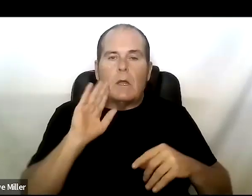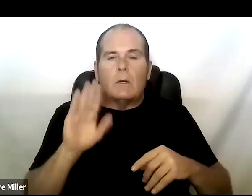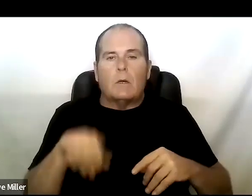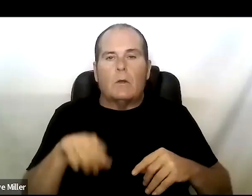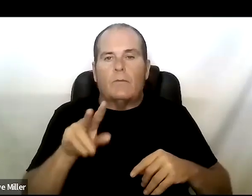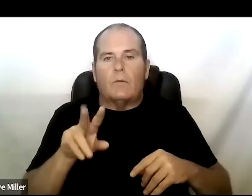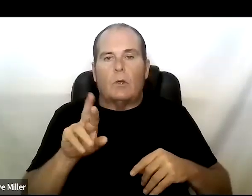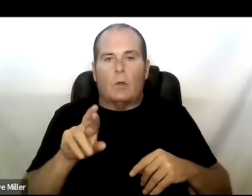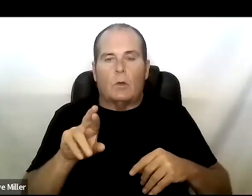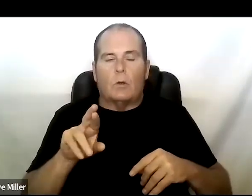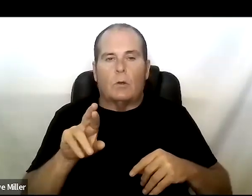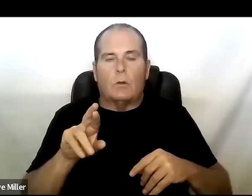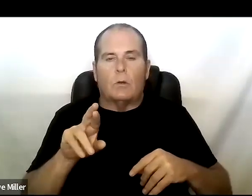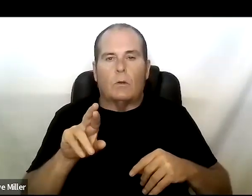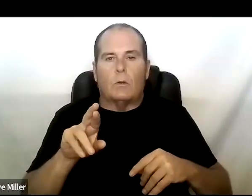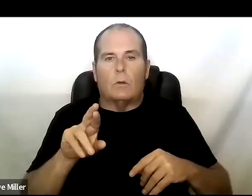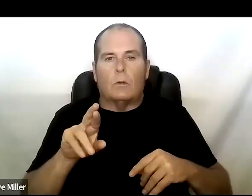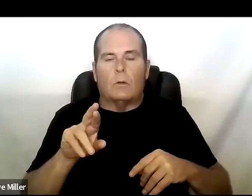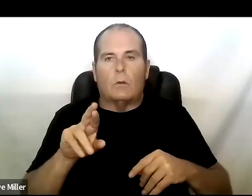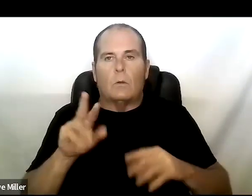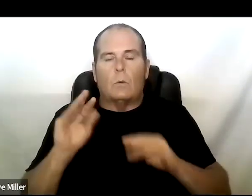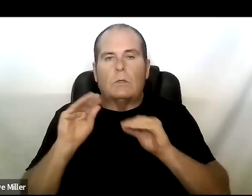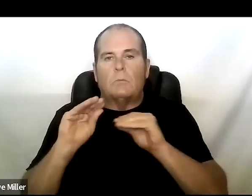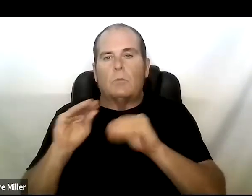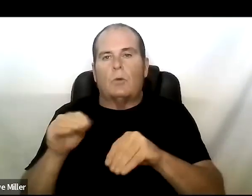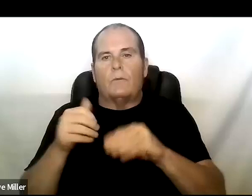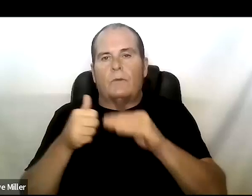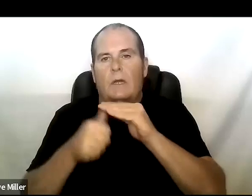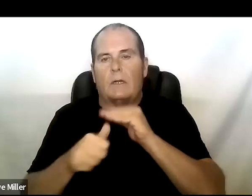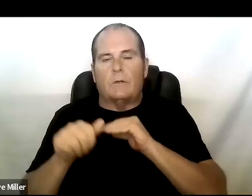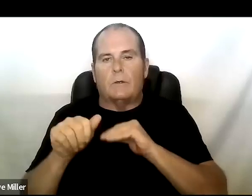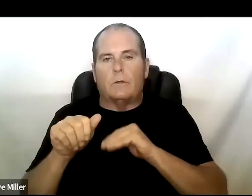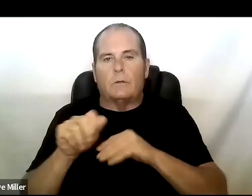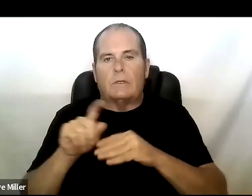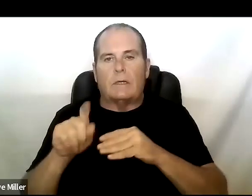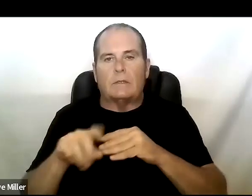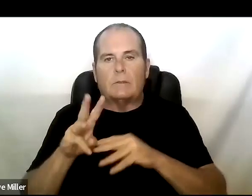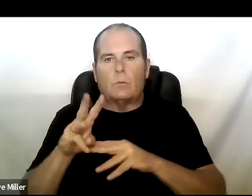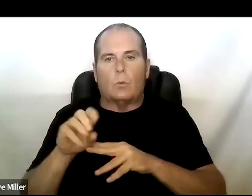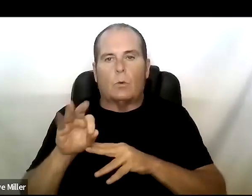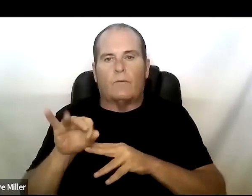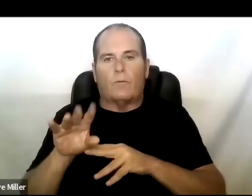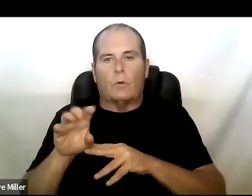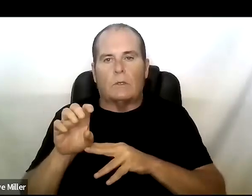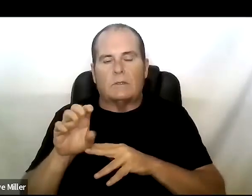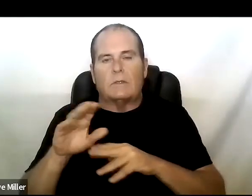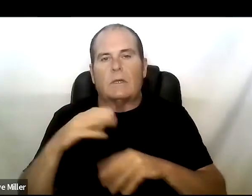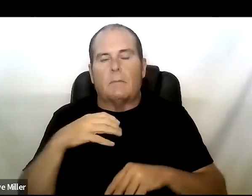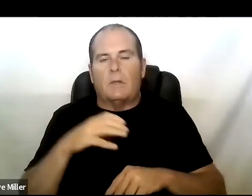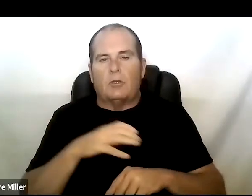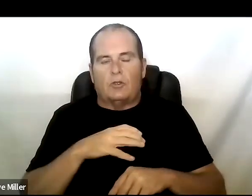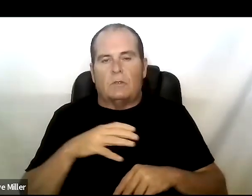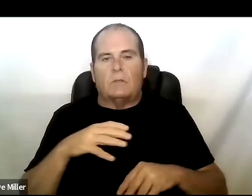has just, been folded underneath Texas Workforce Commission, and it is complex